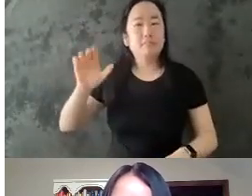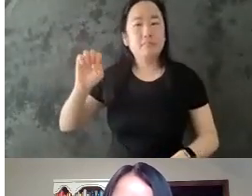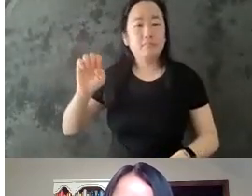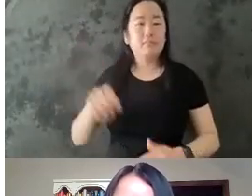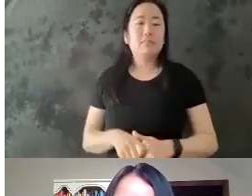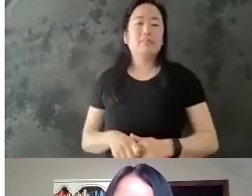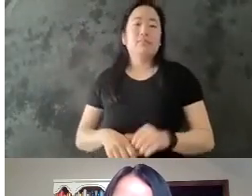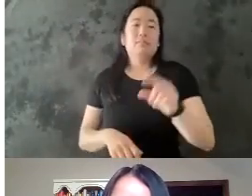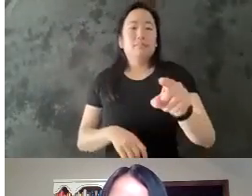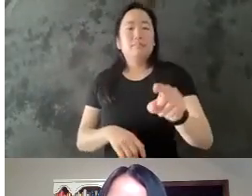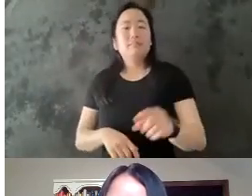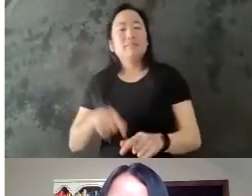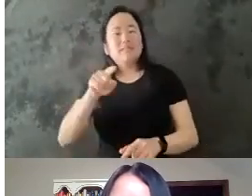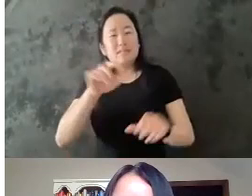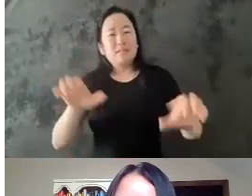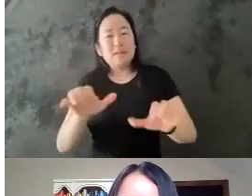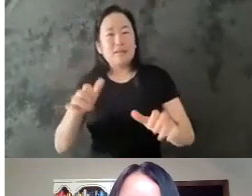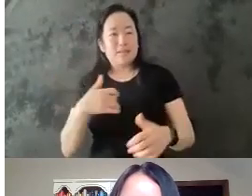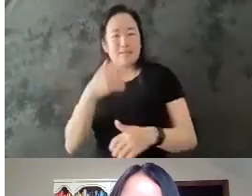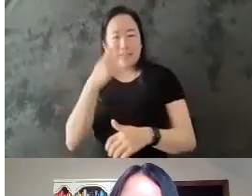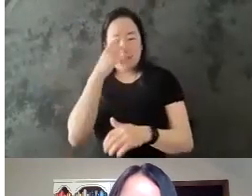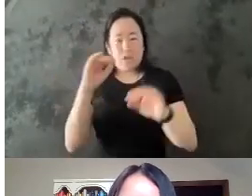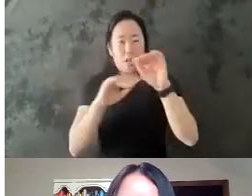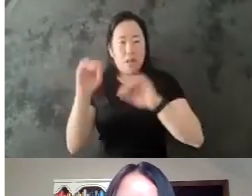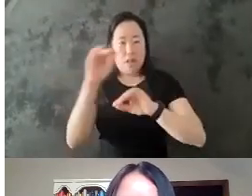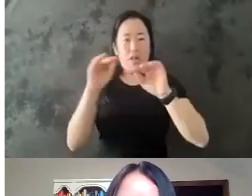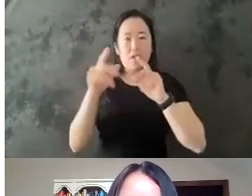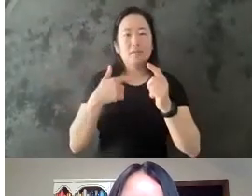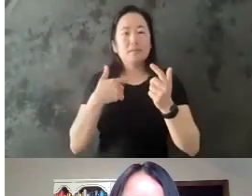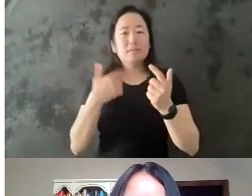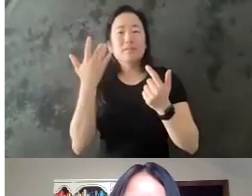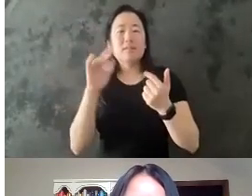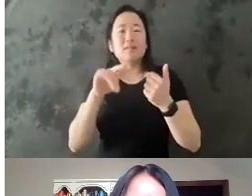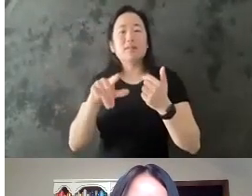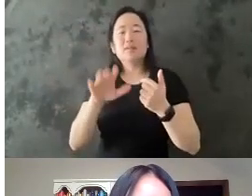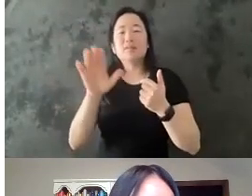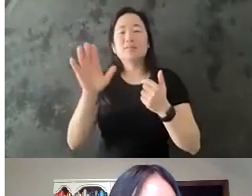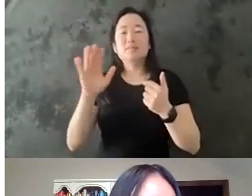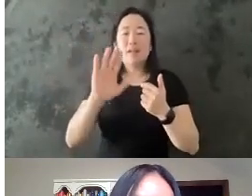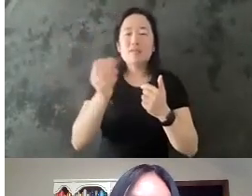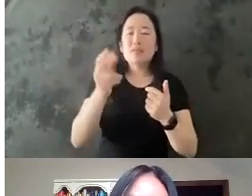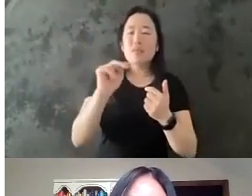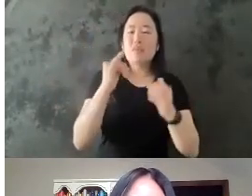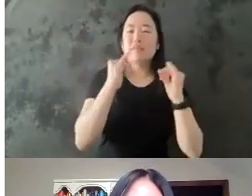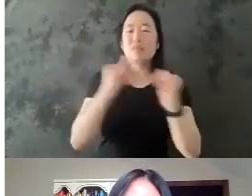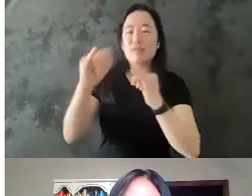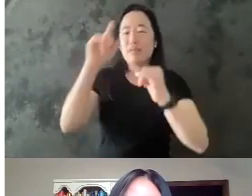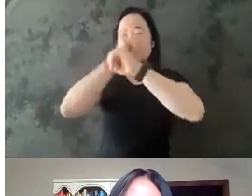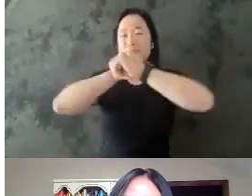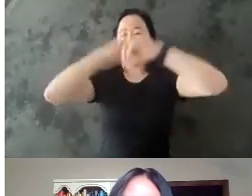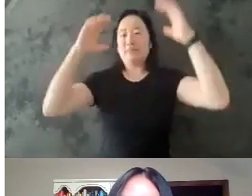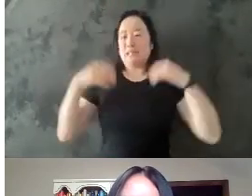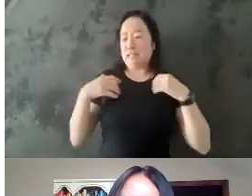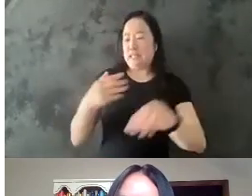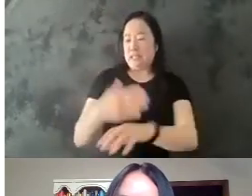like this is really important because it just shows that all of us really have these different individual definitions of healing, but we